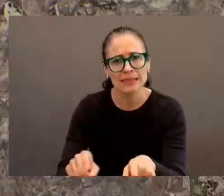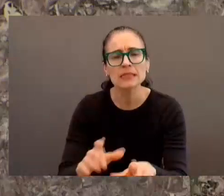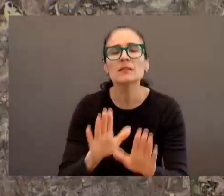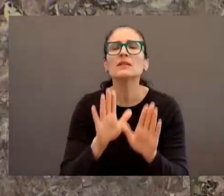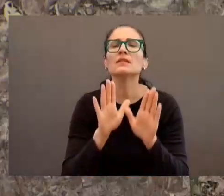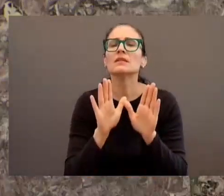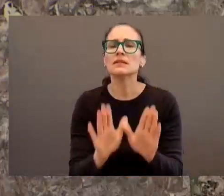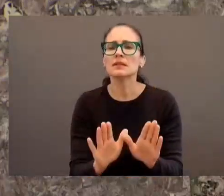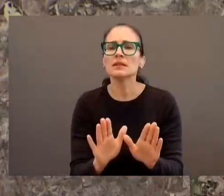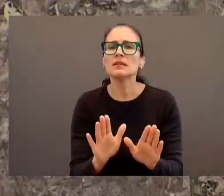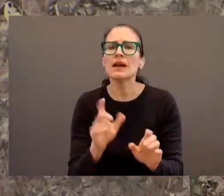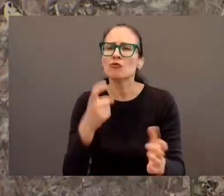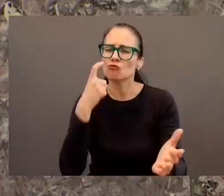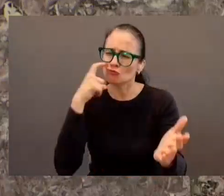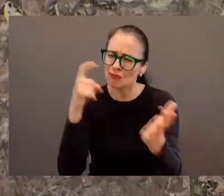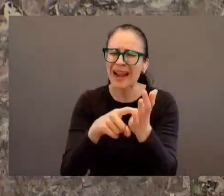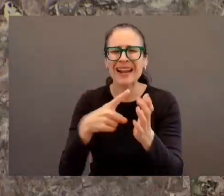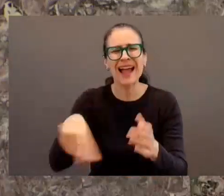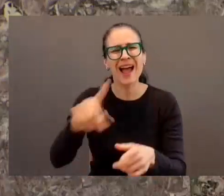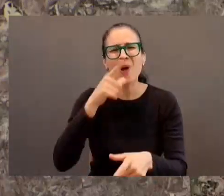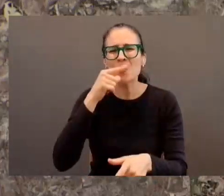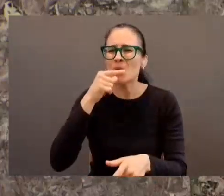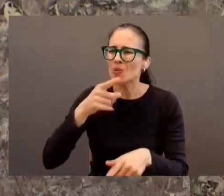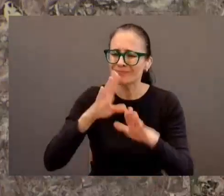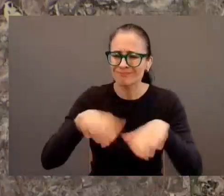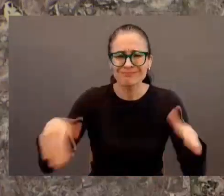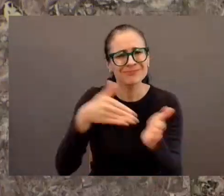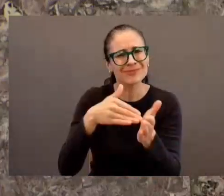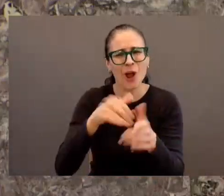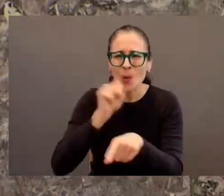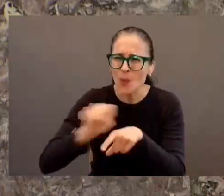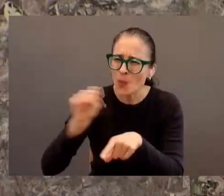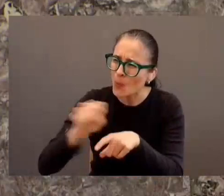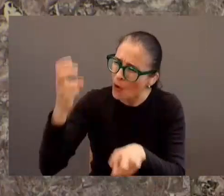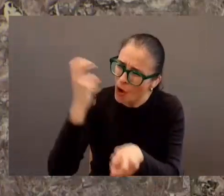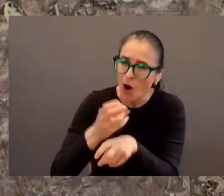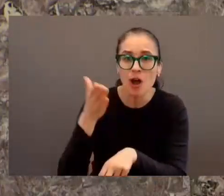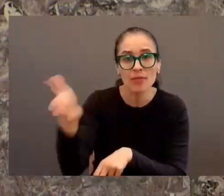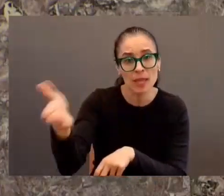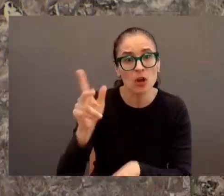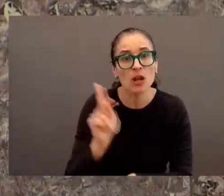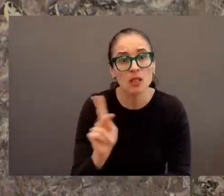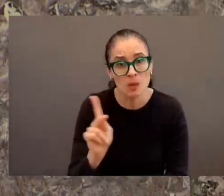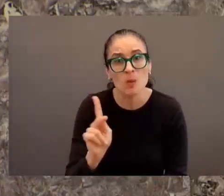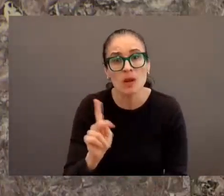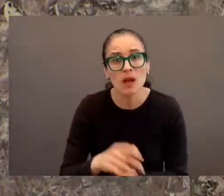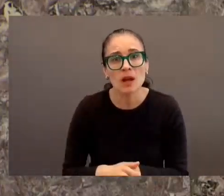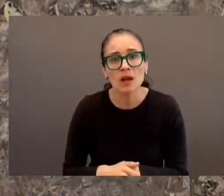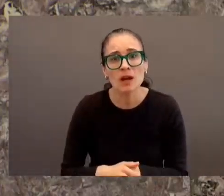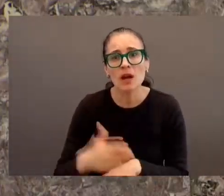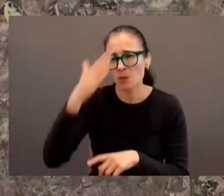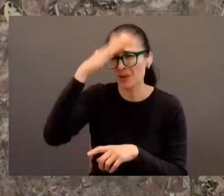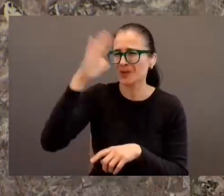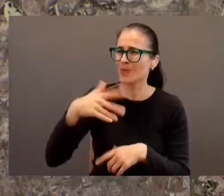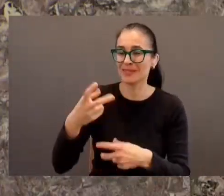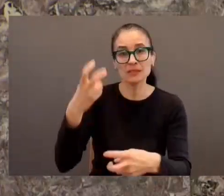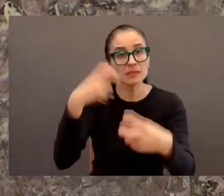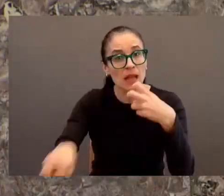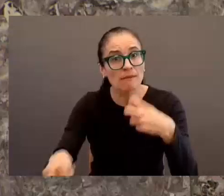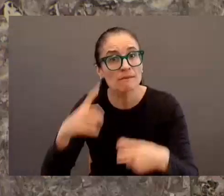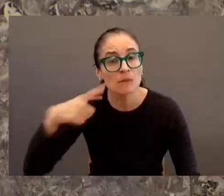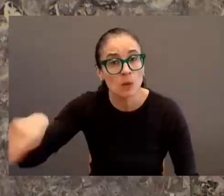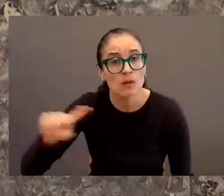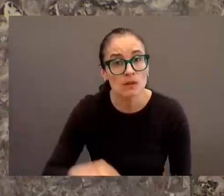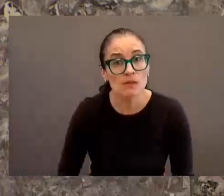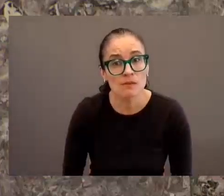that pediatricians are undertaking in Kelowna and acknowledge that it is a very tough situation for them. The burnout that they are experiencing,